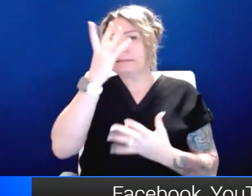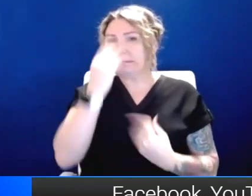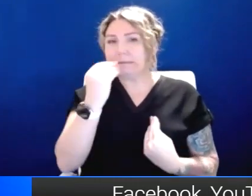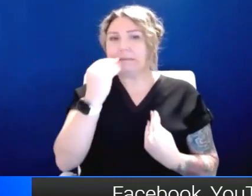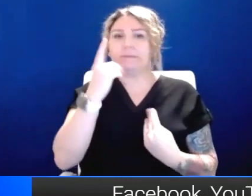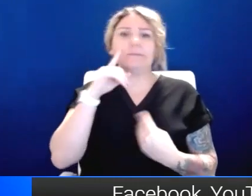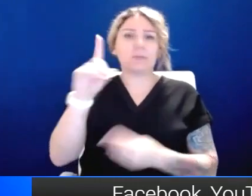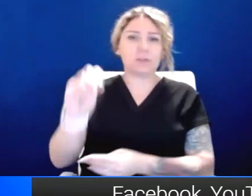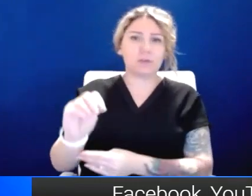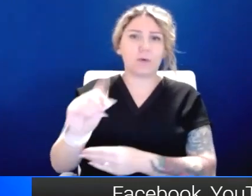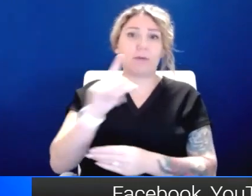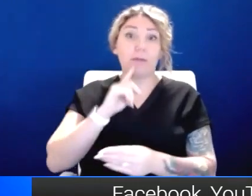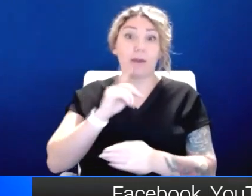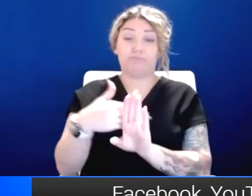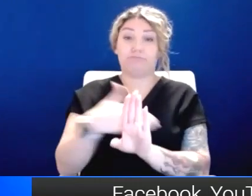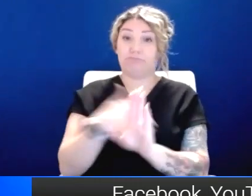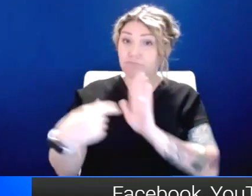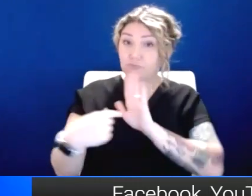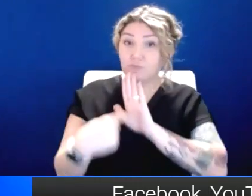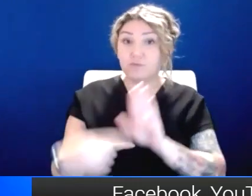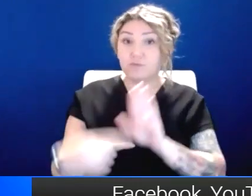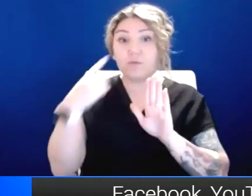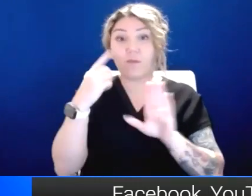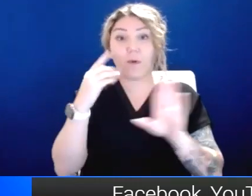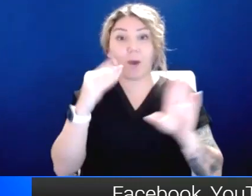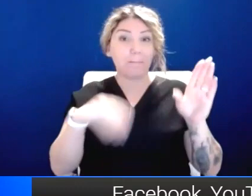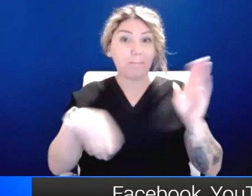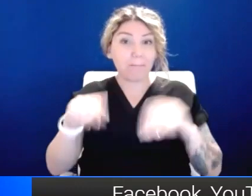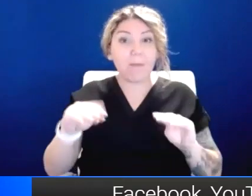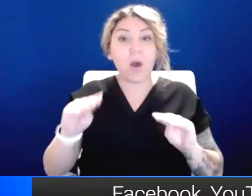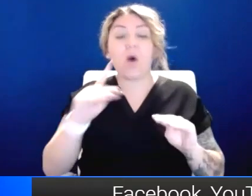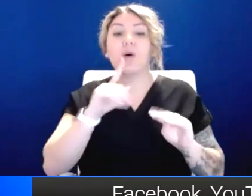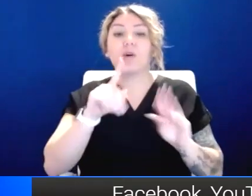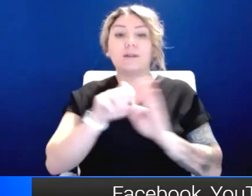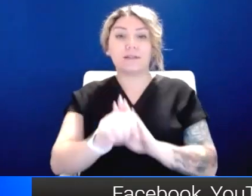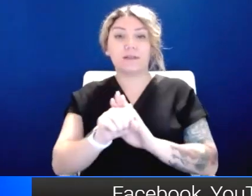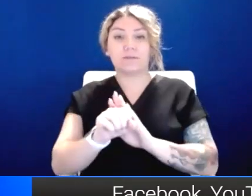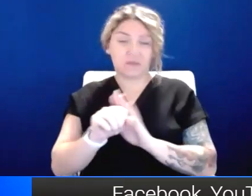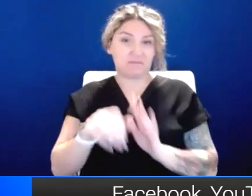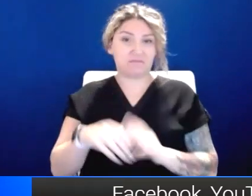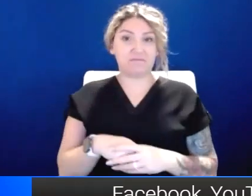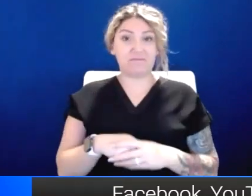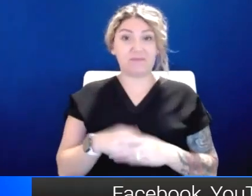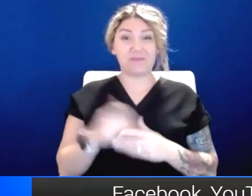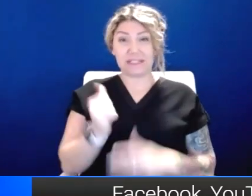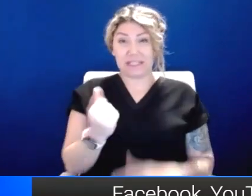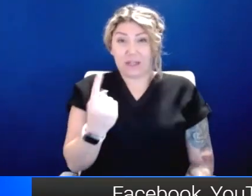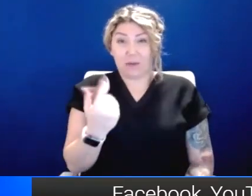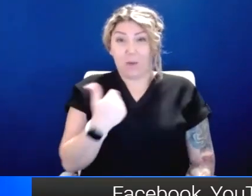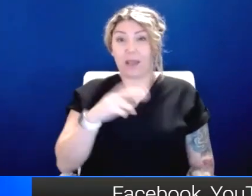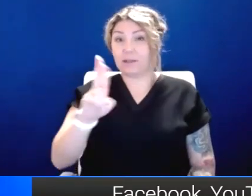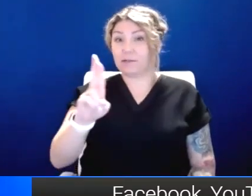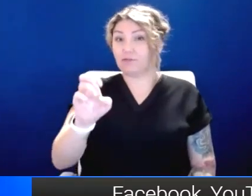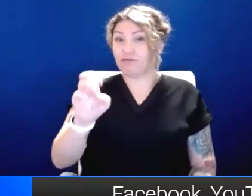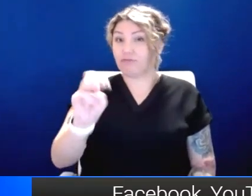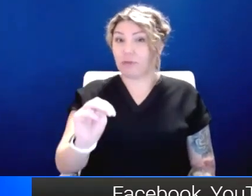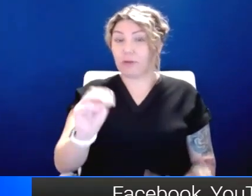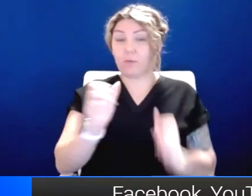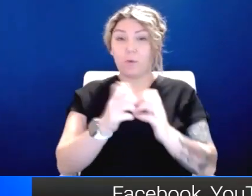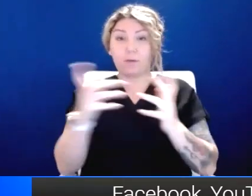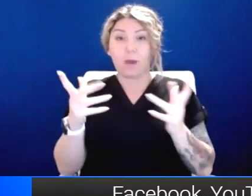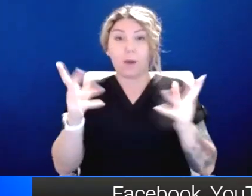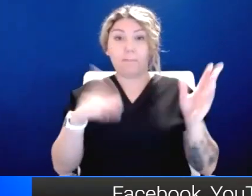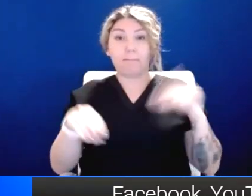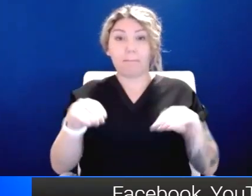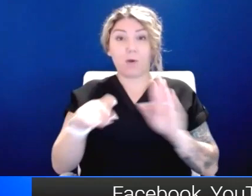huge precursor for motor symptoms of Parkinson's. So anyone who has REM sleep disorder without any motor signs can be